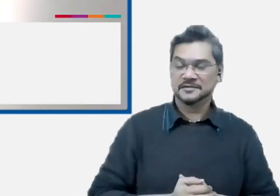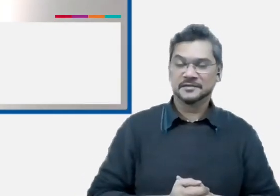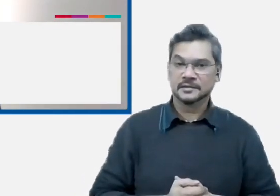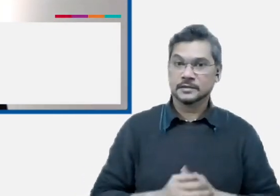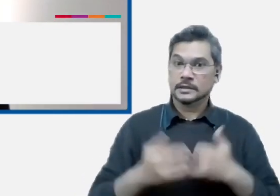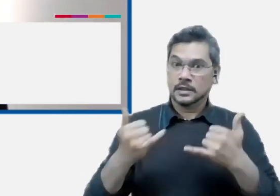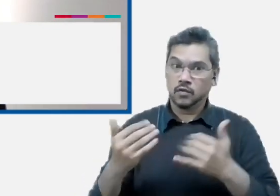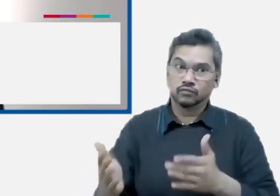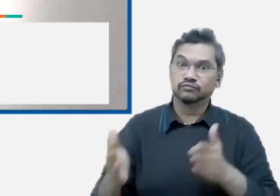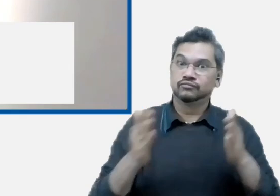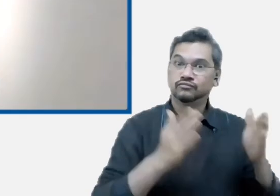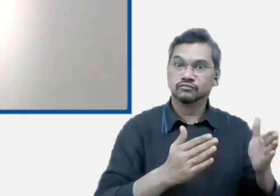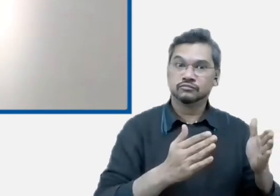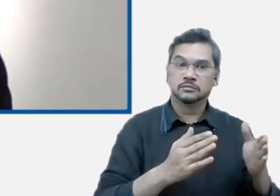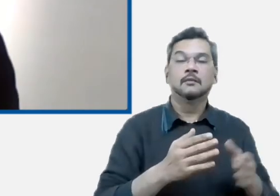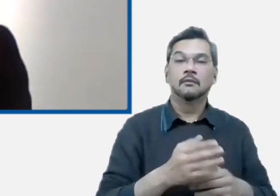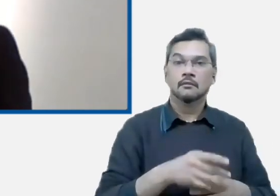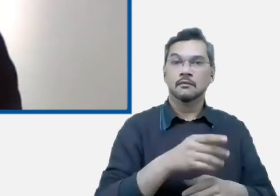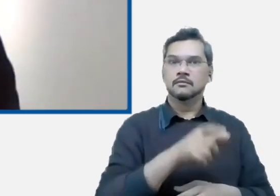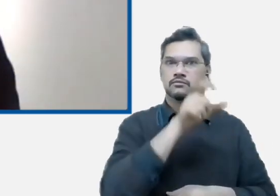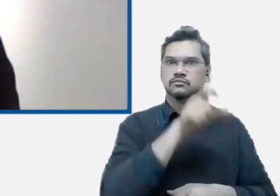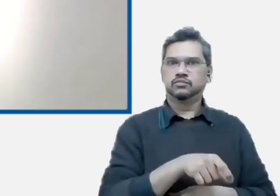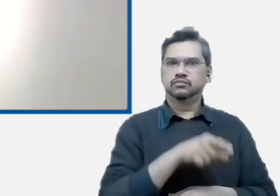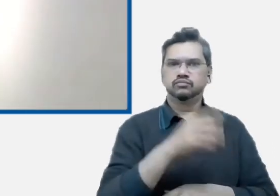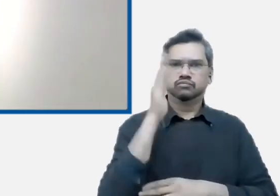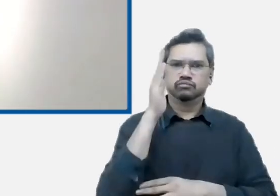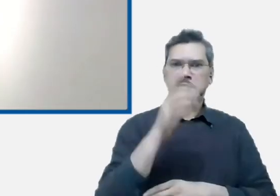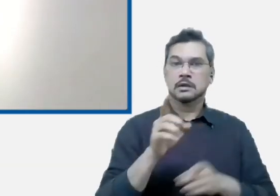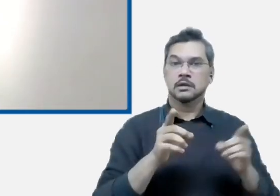any feedback or comments and closing remarks.